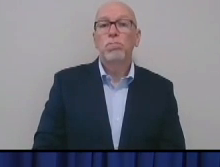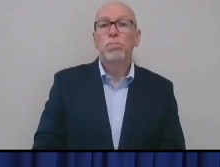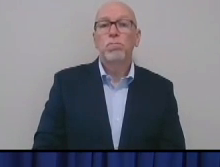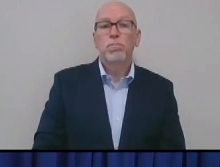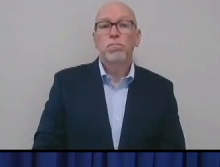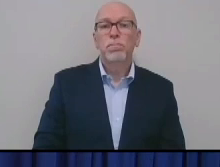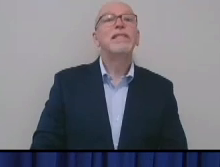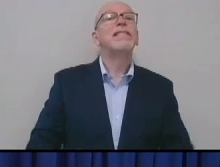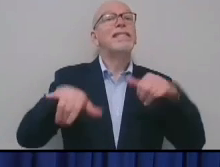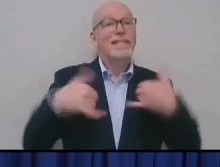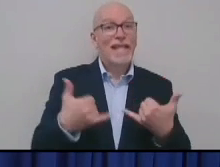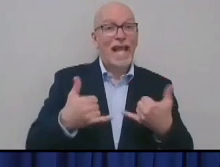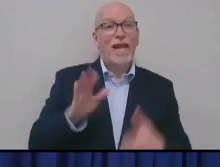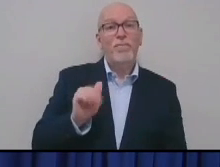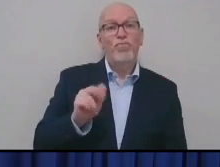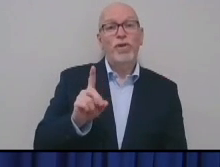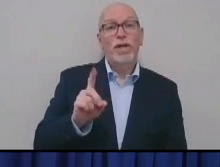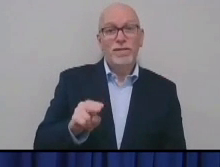Now we're going to go to Brandon Smith.